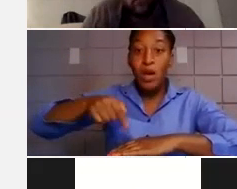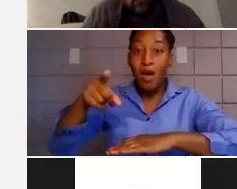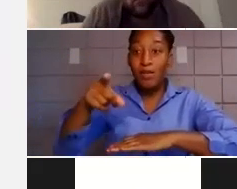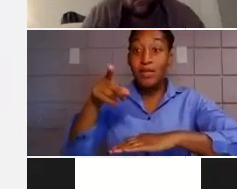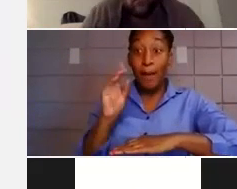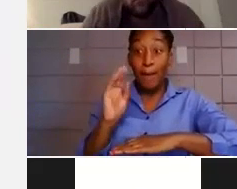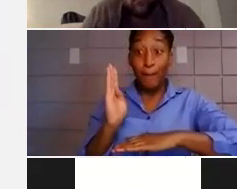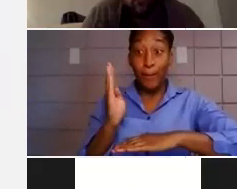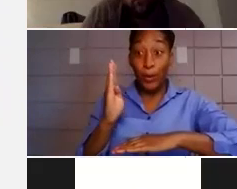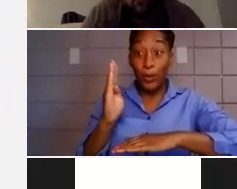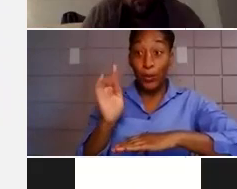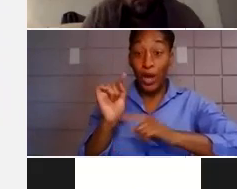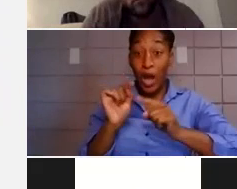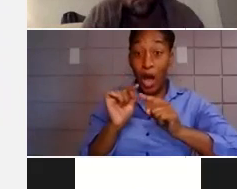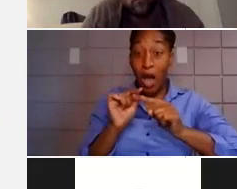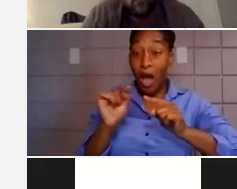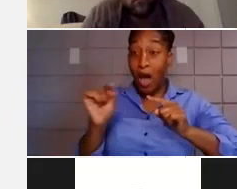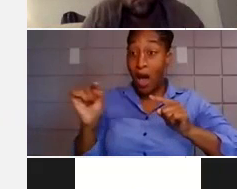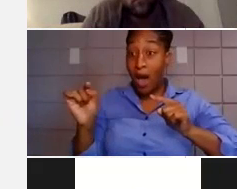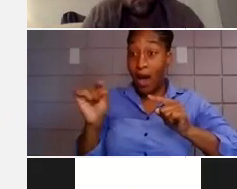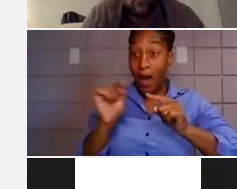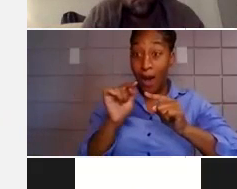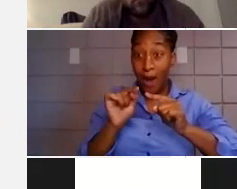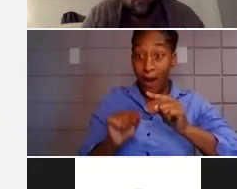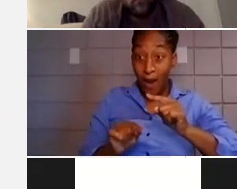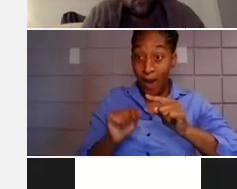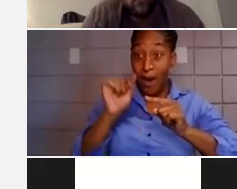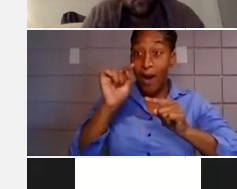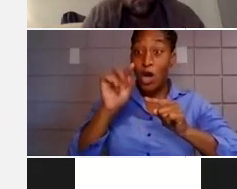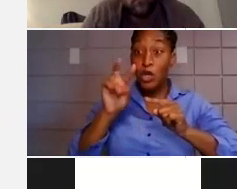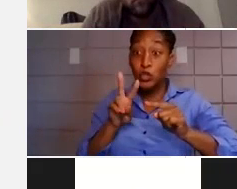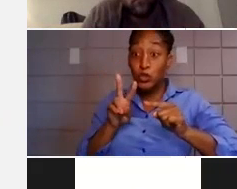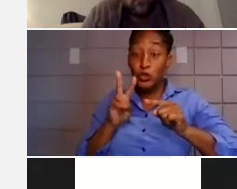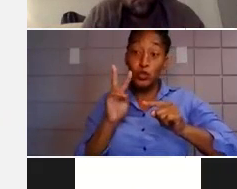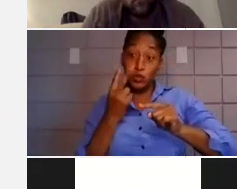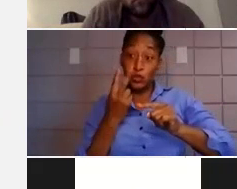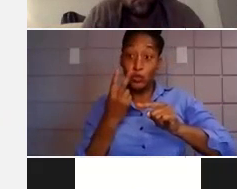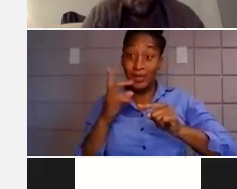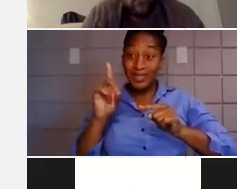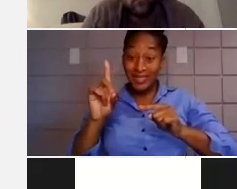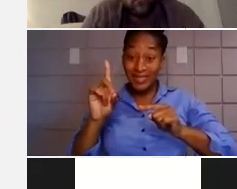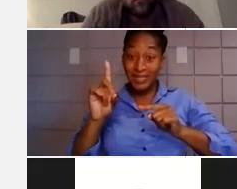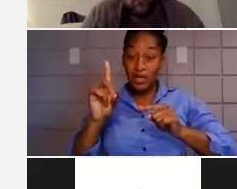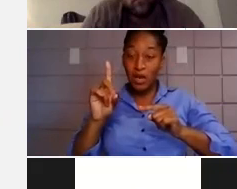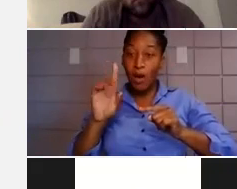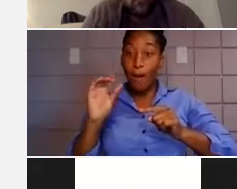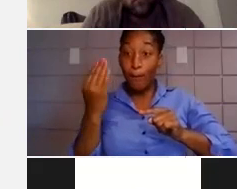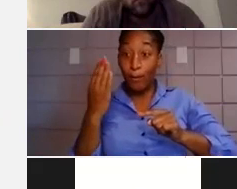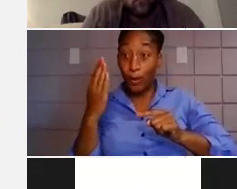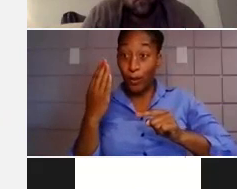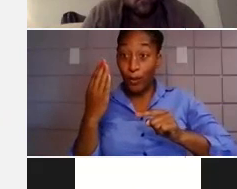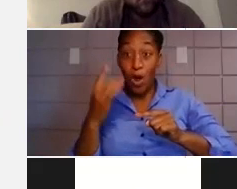doing horizontal and vertical or 2D motion. The red object is 1D motion, only